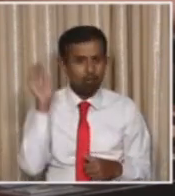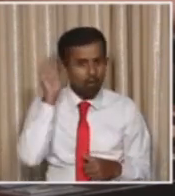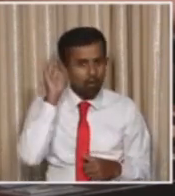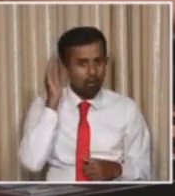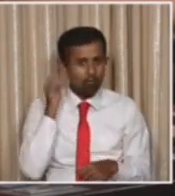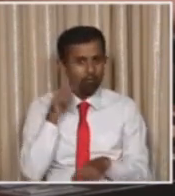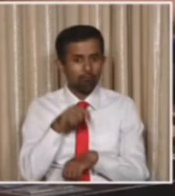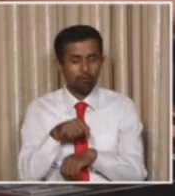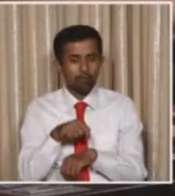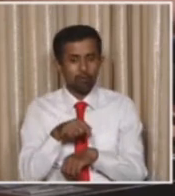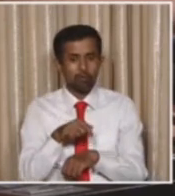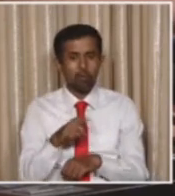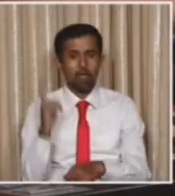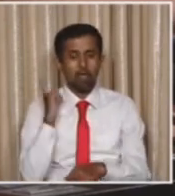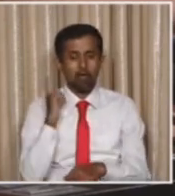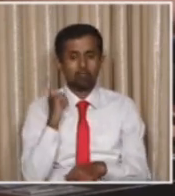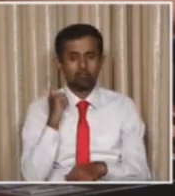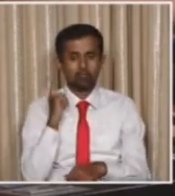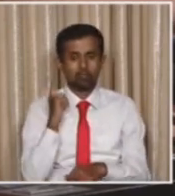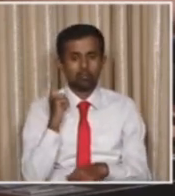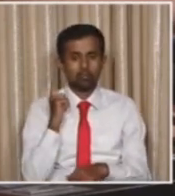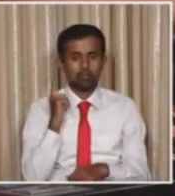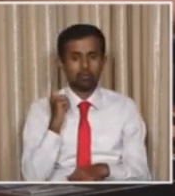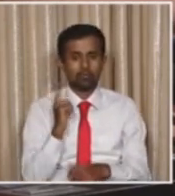with the current